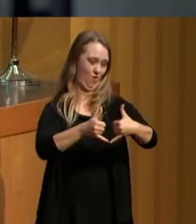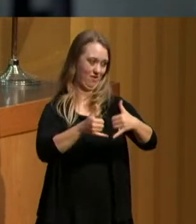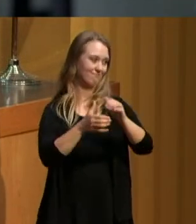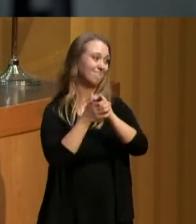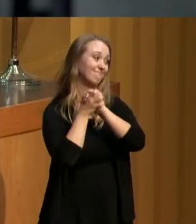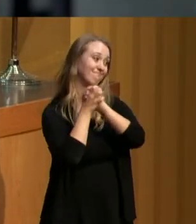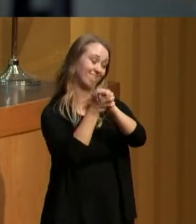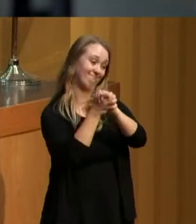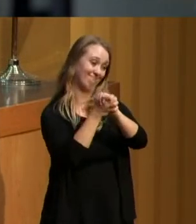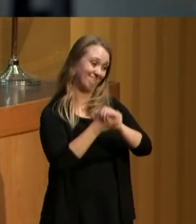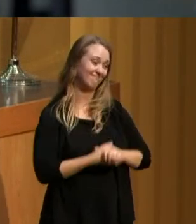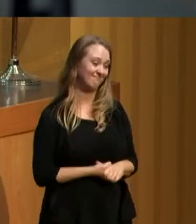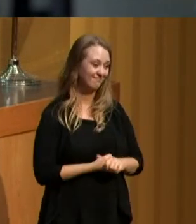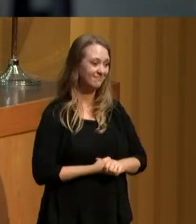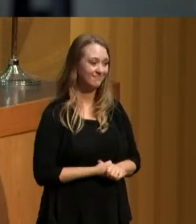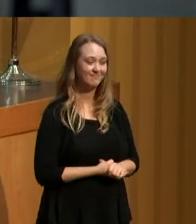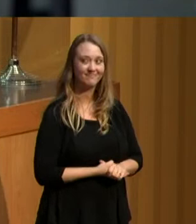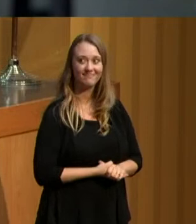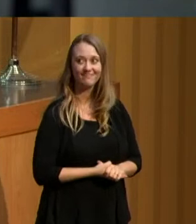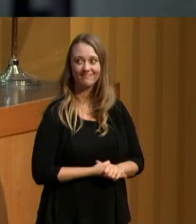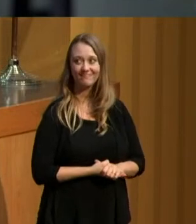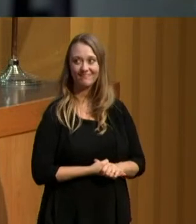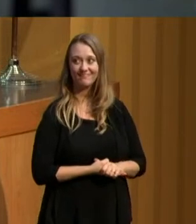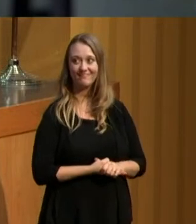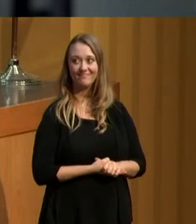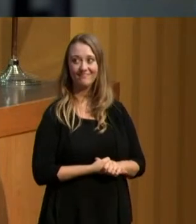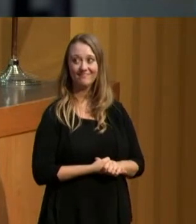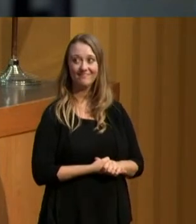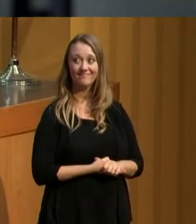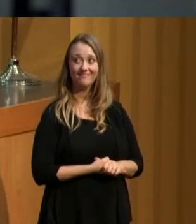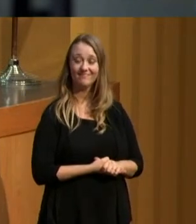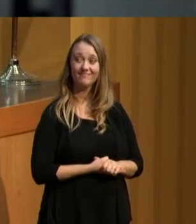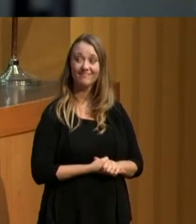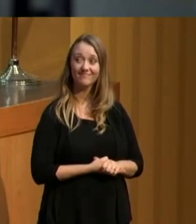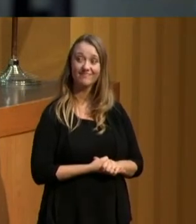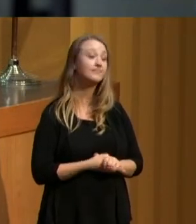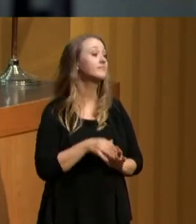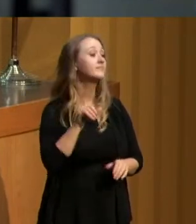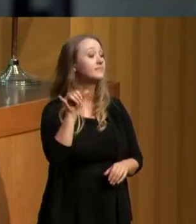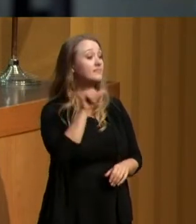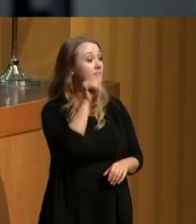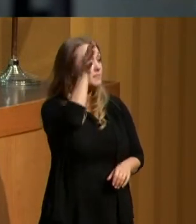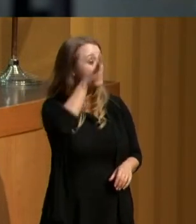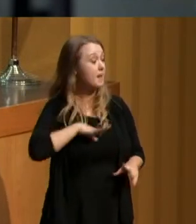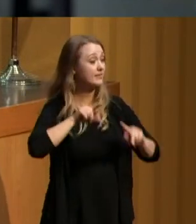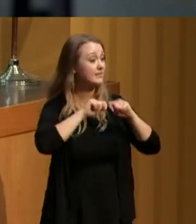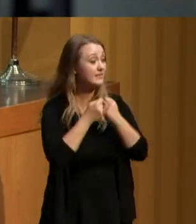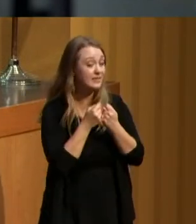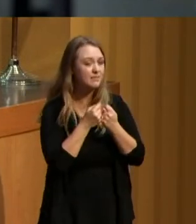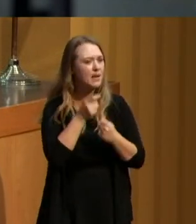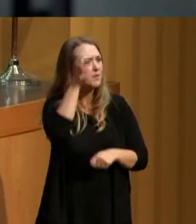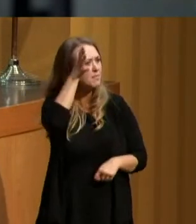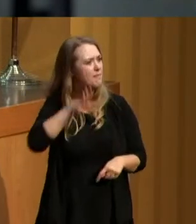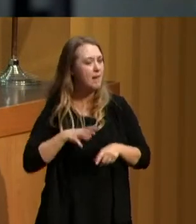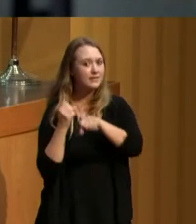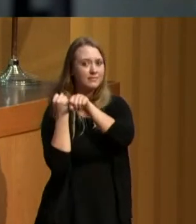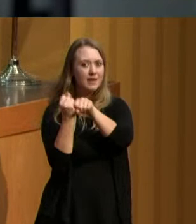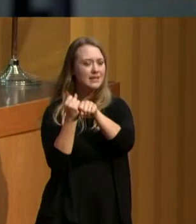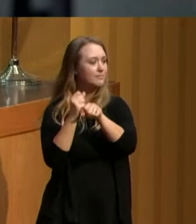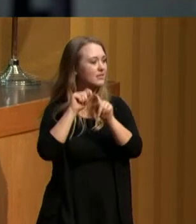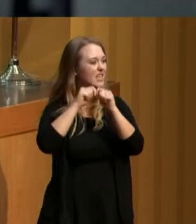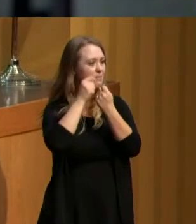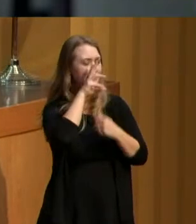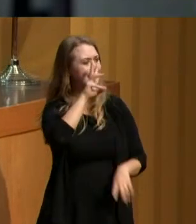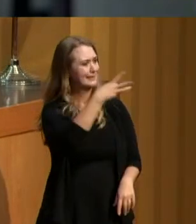a very nice recognition. Our men's teams did well too. The men's baseball team finished 6th in the nation,